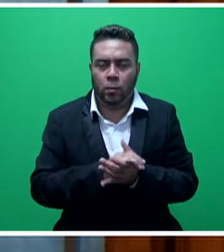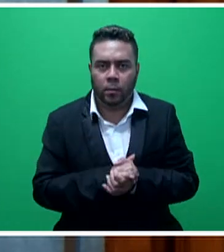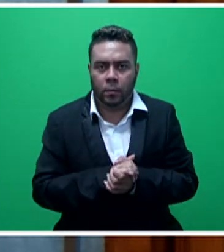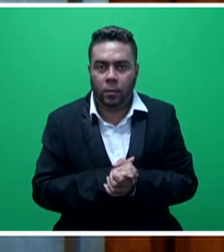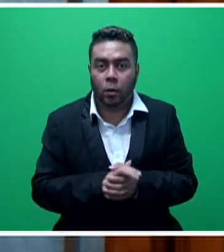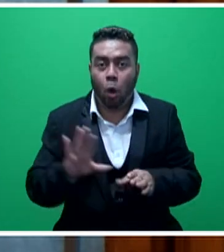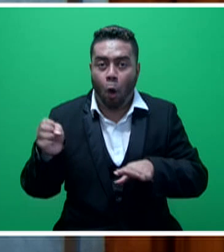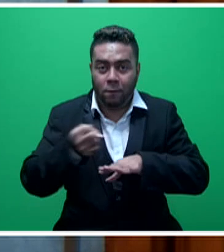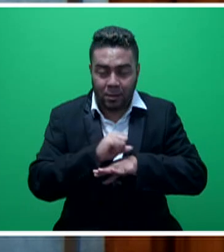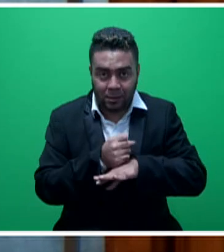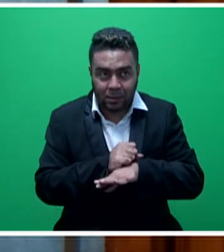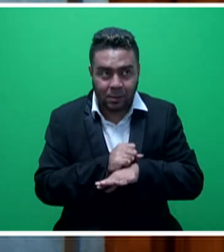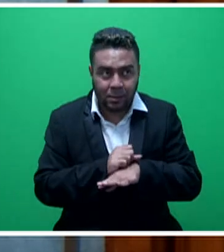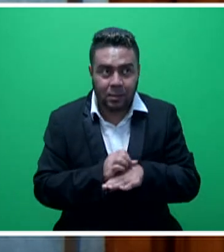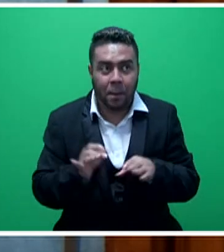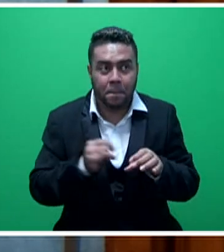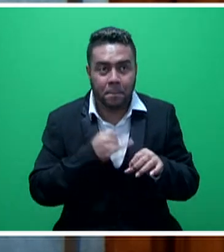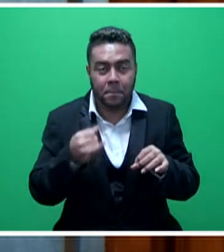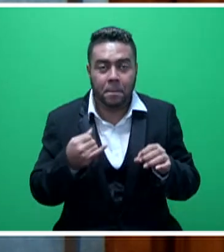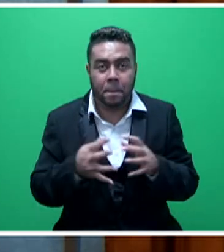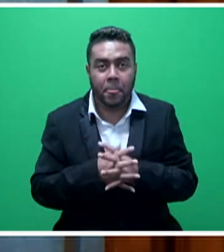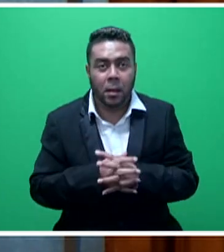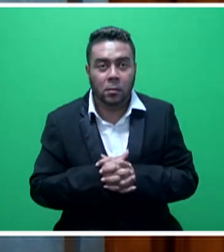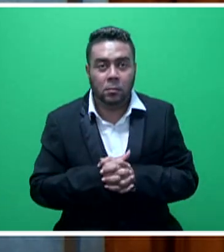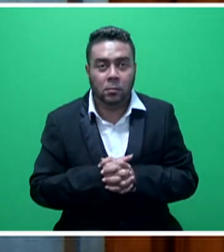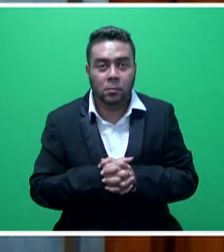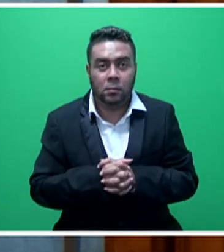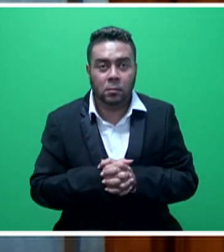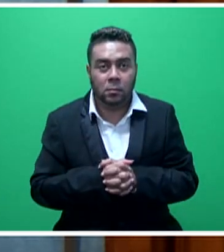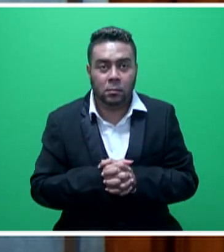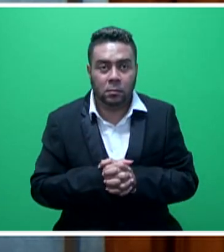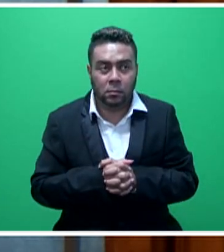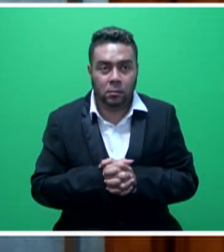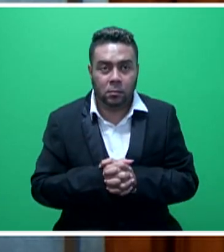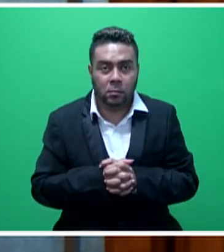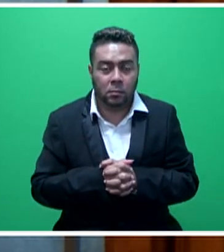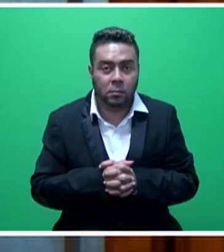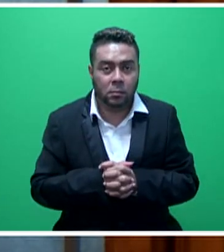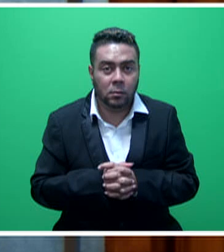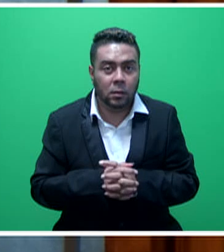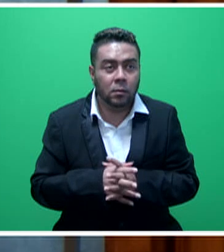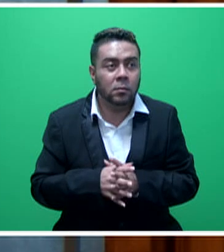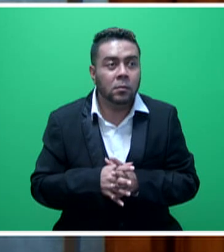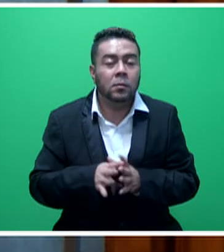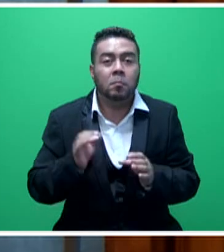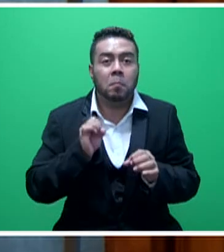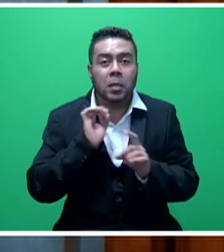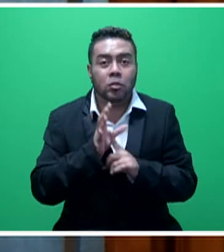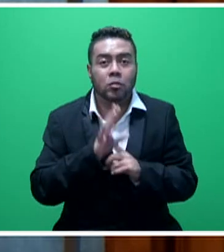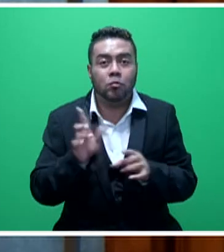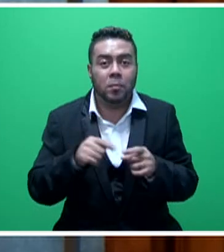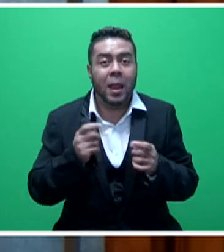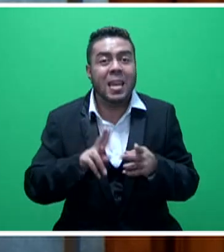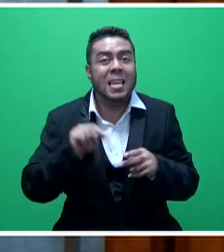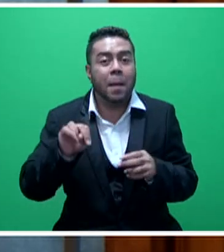Overseas medical treatment support. Government subsidizes overseas treatment of specialist services needed by patients, and